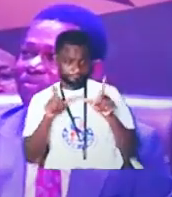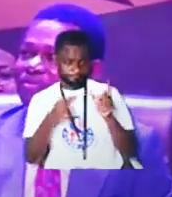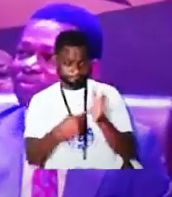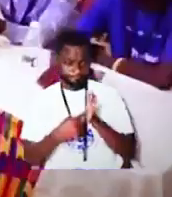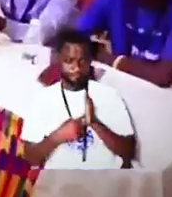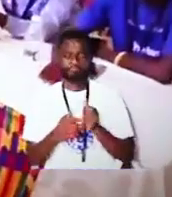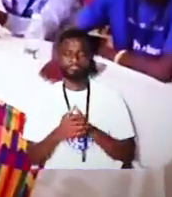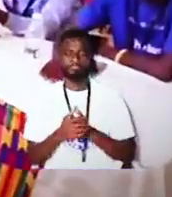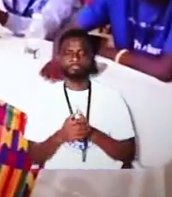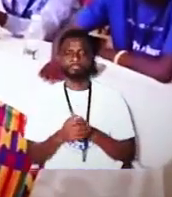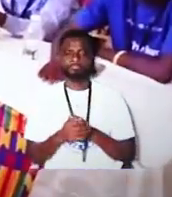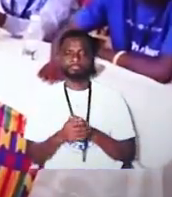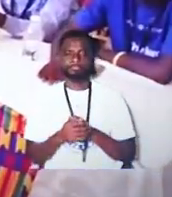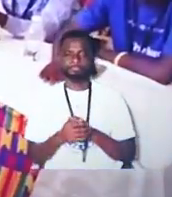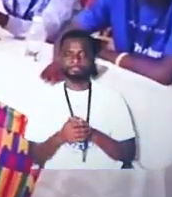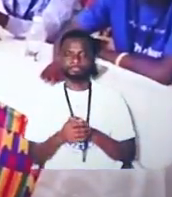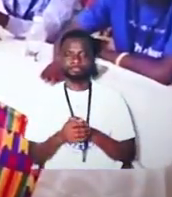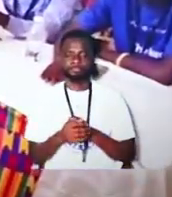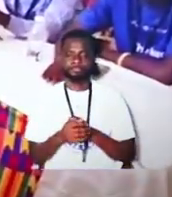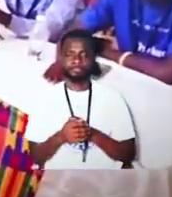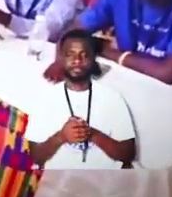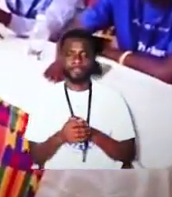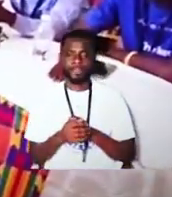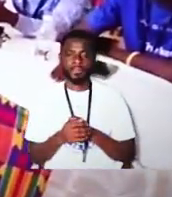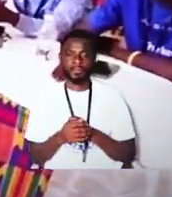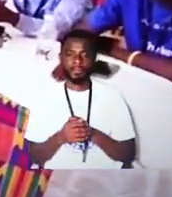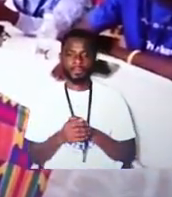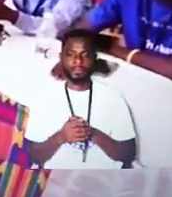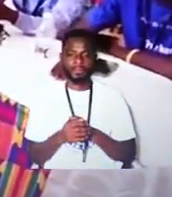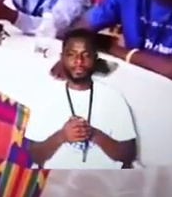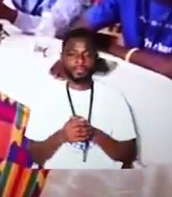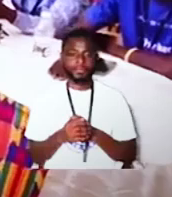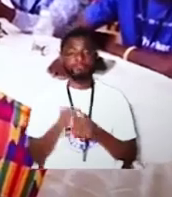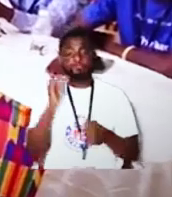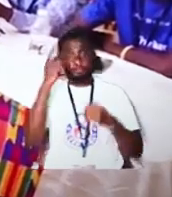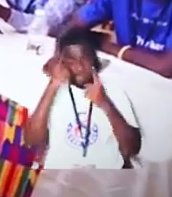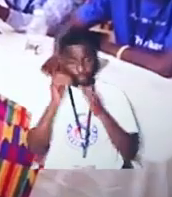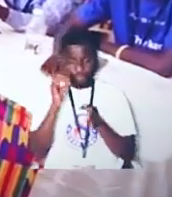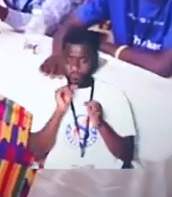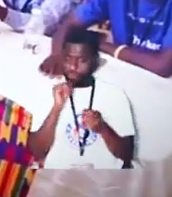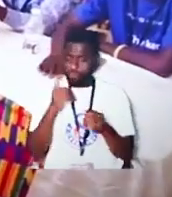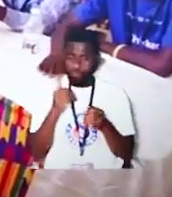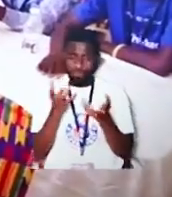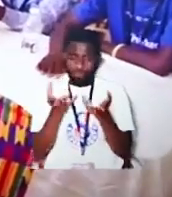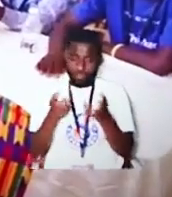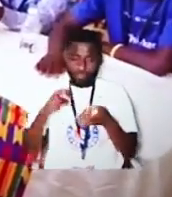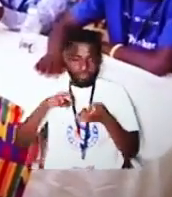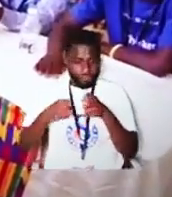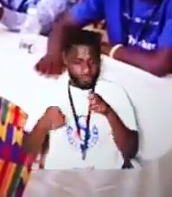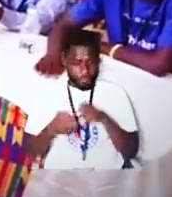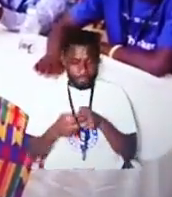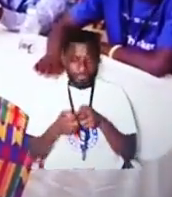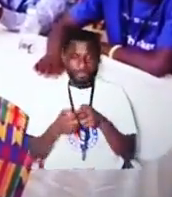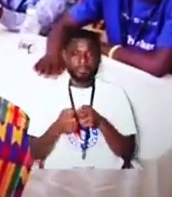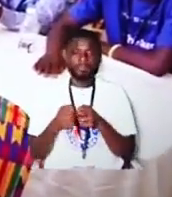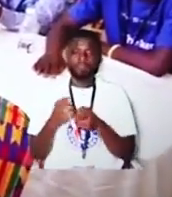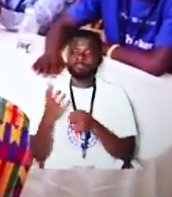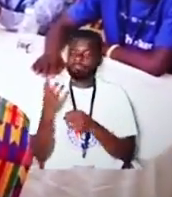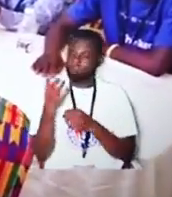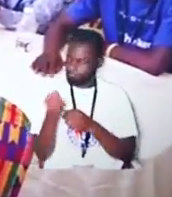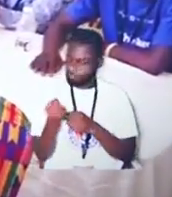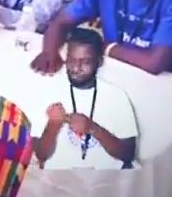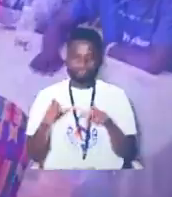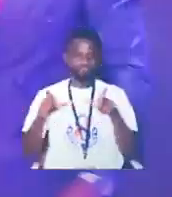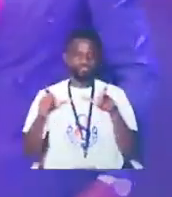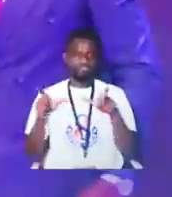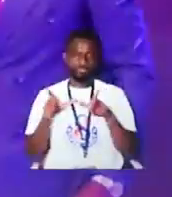that. I was surprised he gave the license, because if you don't want trouble, hold the